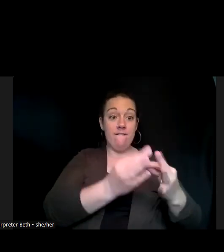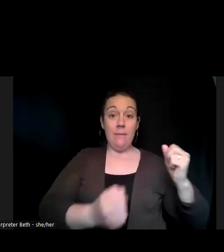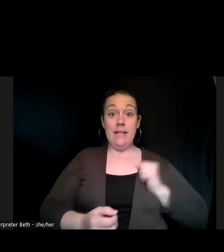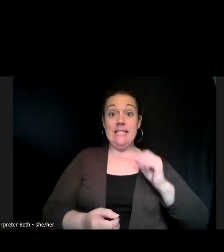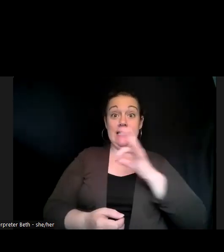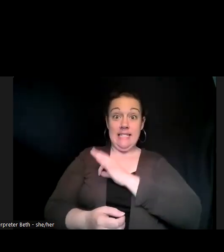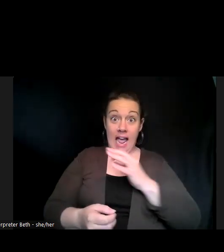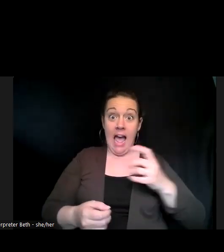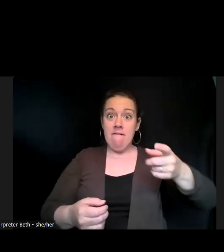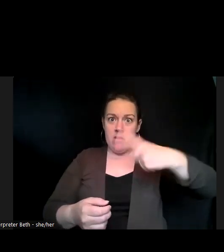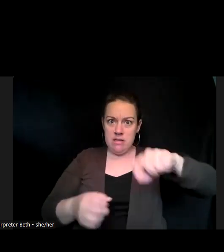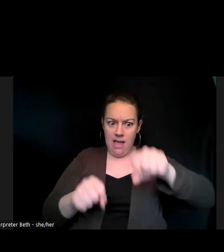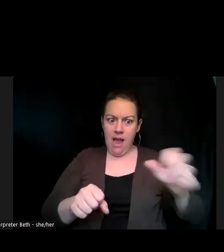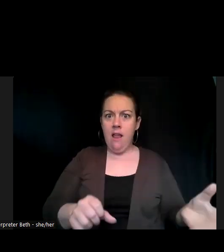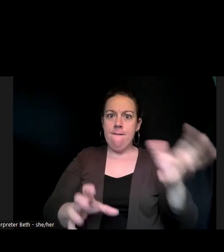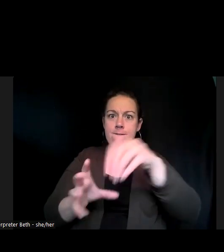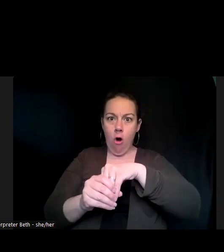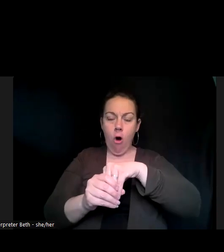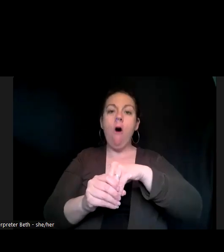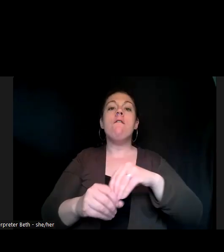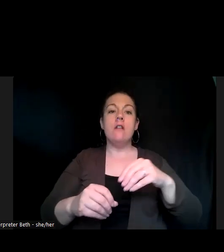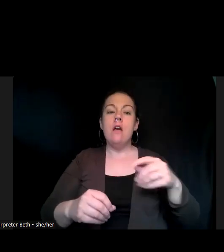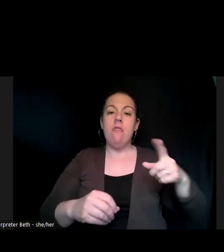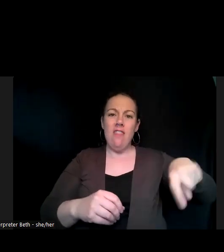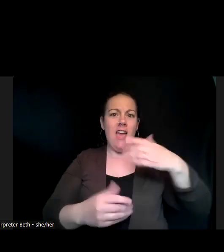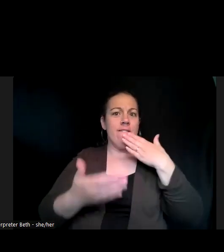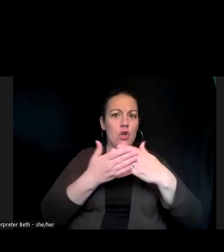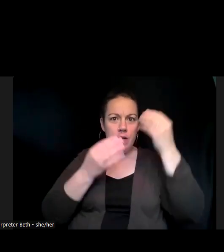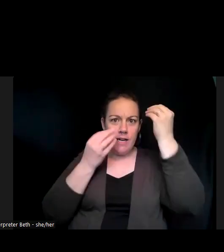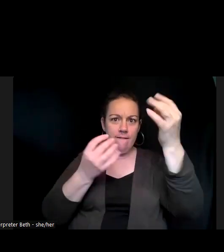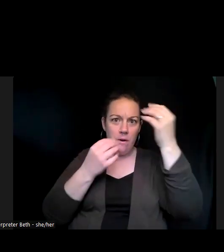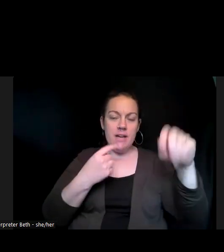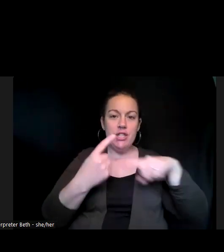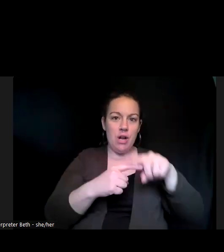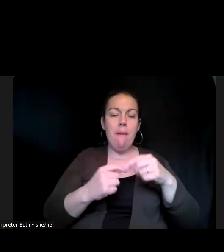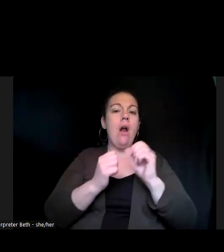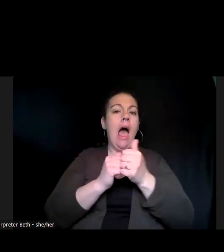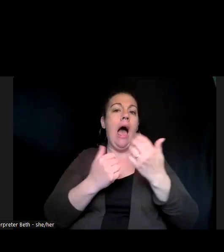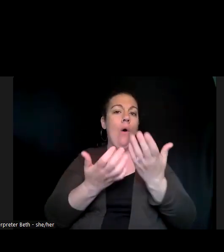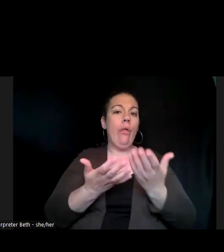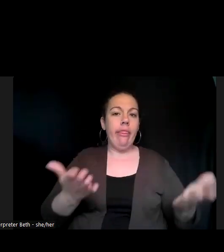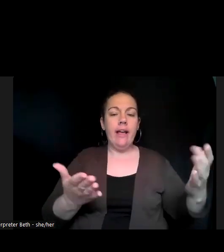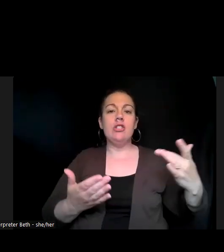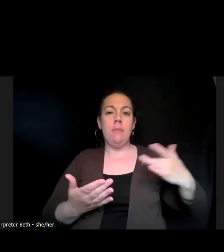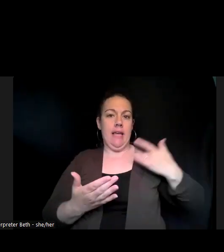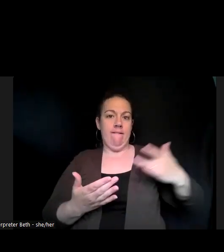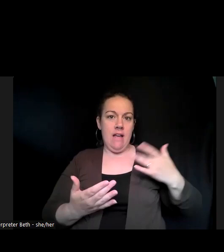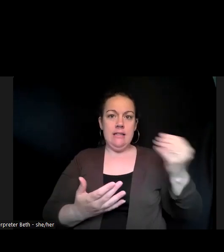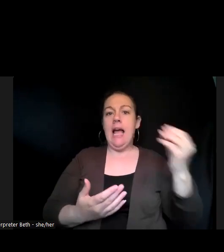share about how these programs are actually being implemented and how they're actually being felt on the ground. And that data, that sort of information is